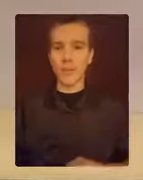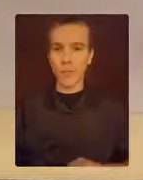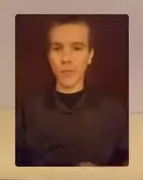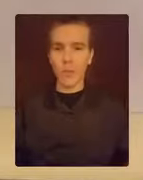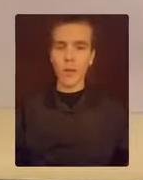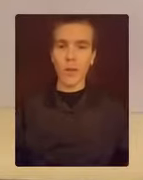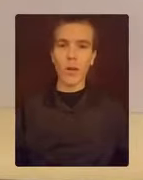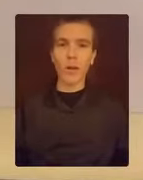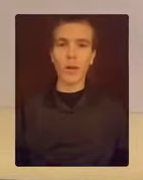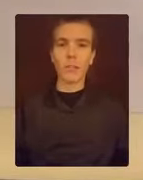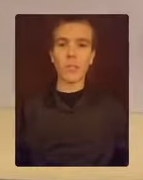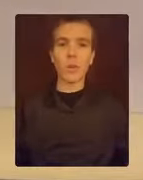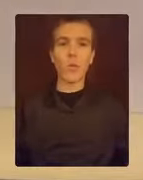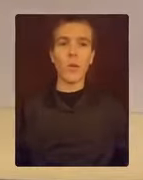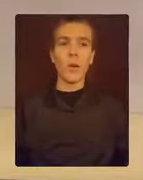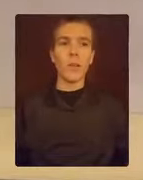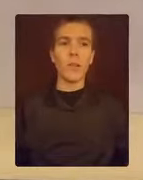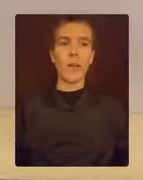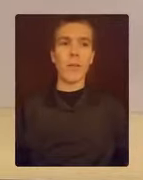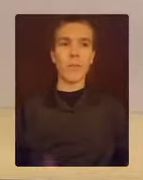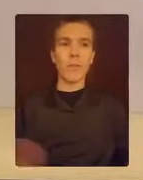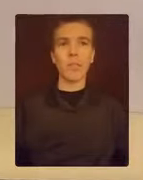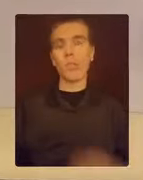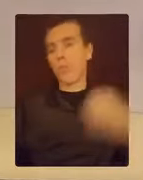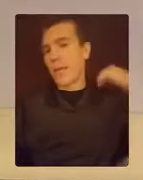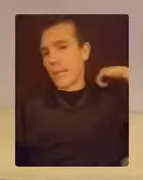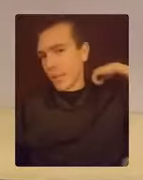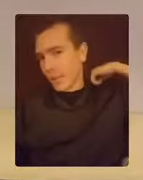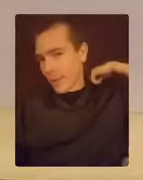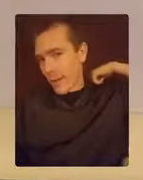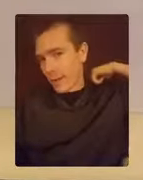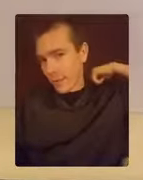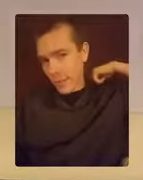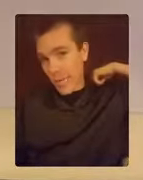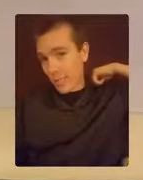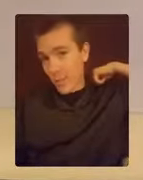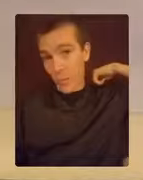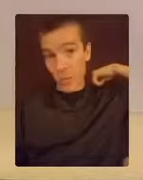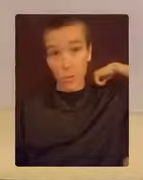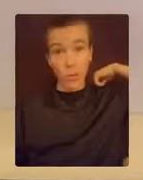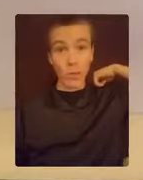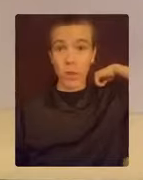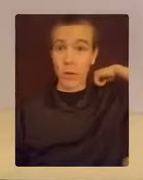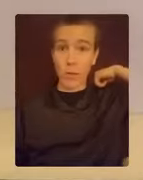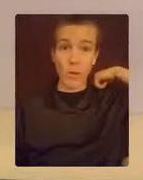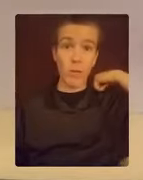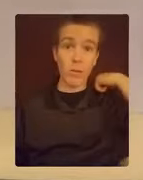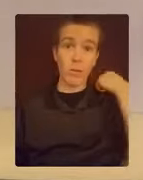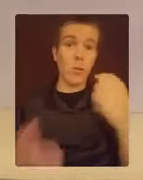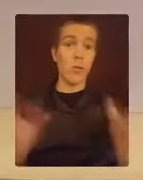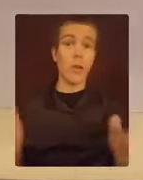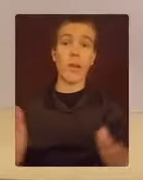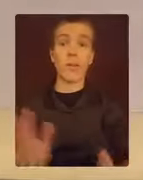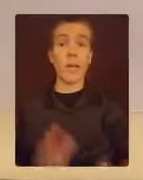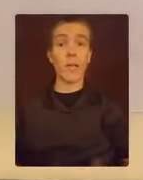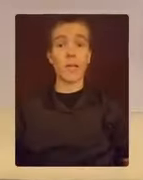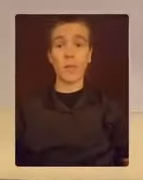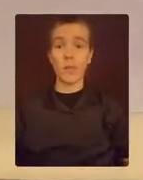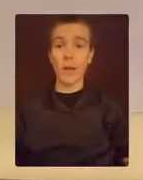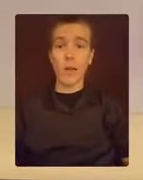glyph. So like for instance, the Mandela effect, that's something that we can talk about another day,